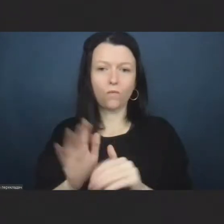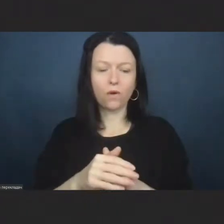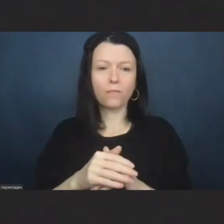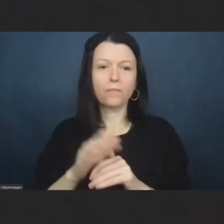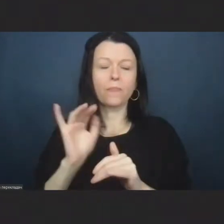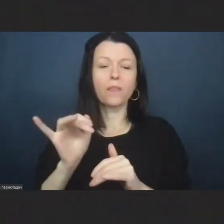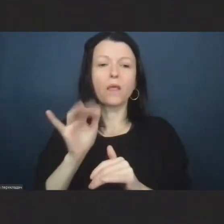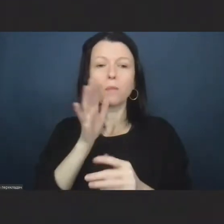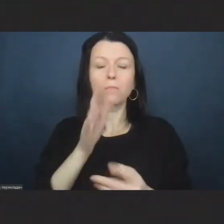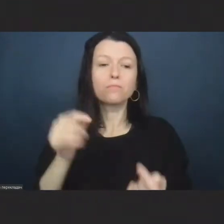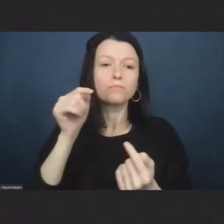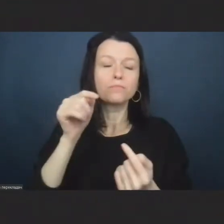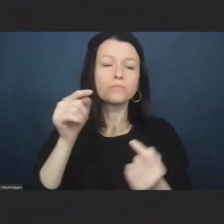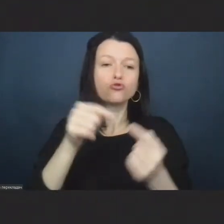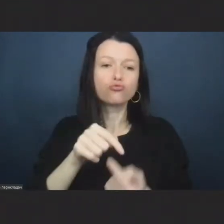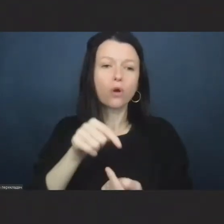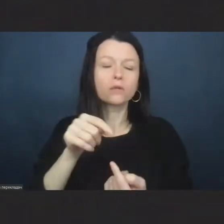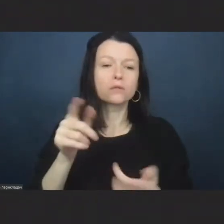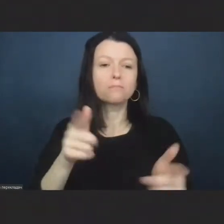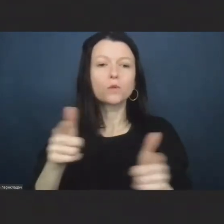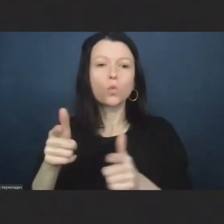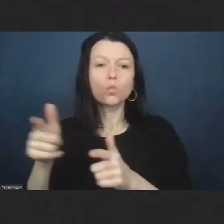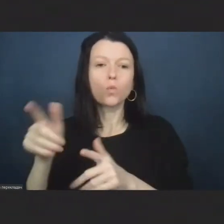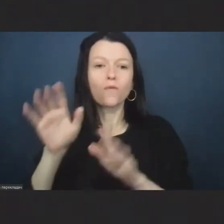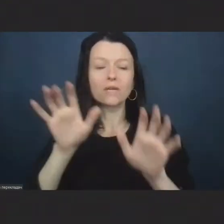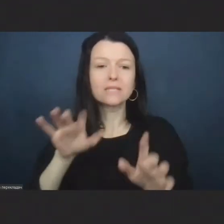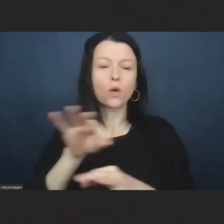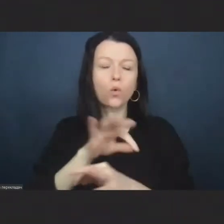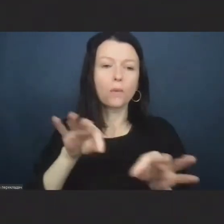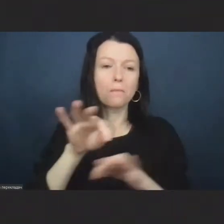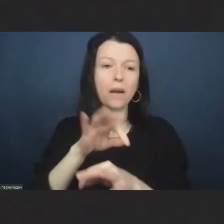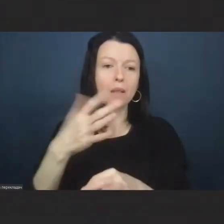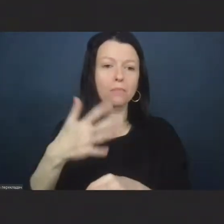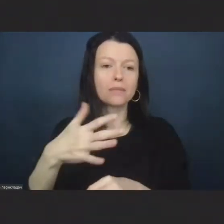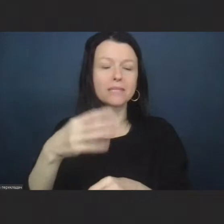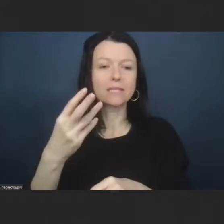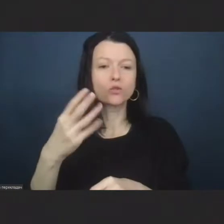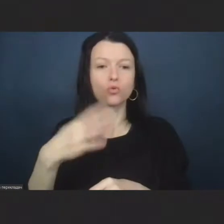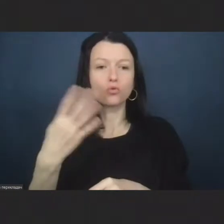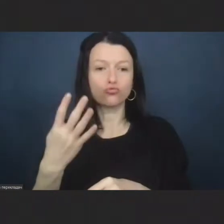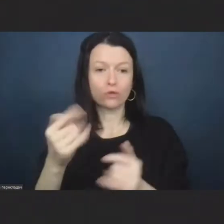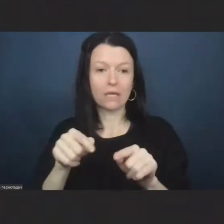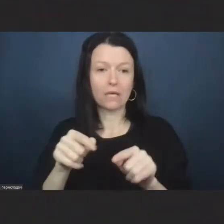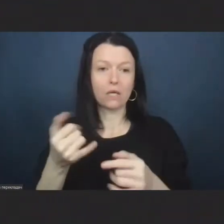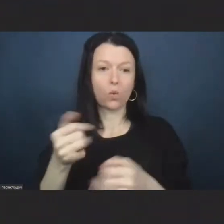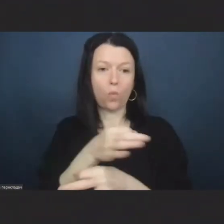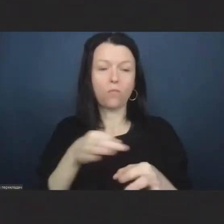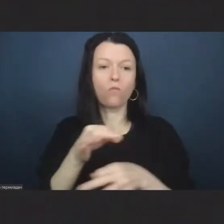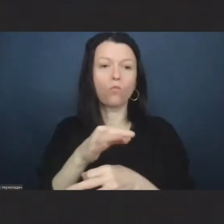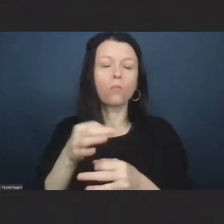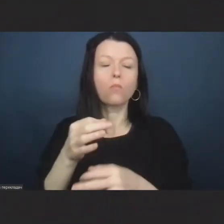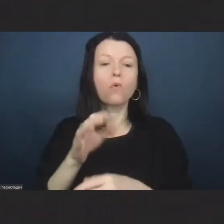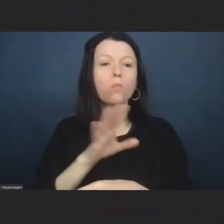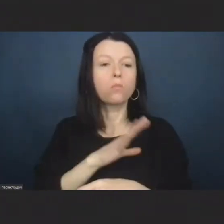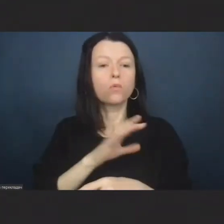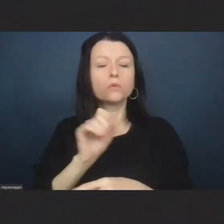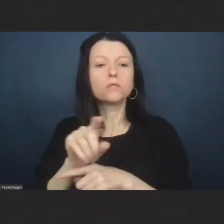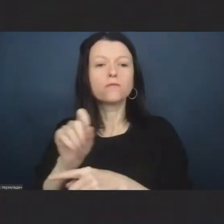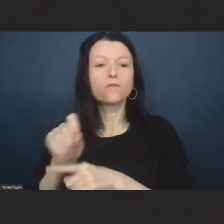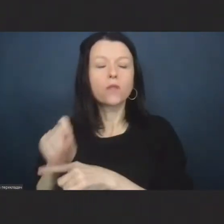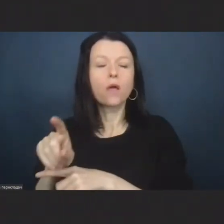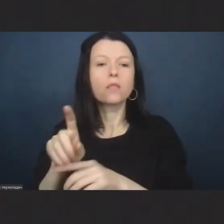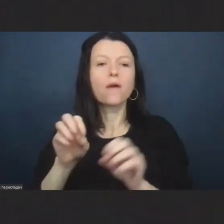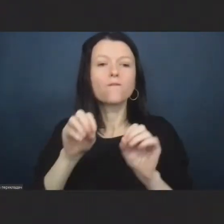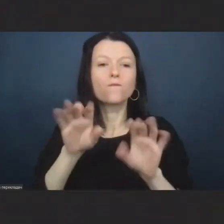not a new one. When the draft law 5344D was being developed,